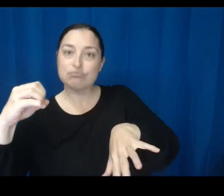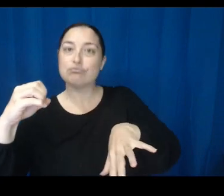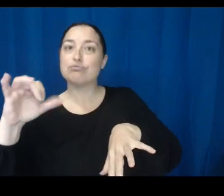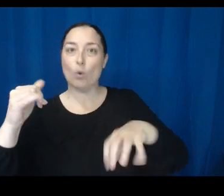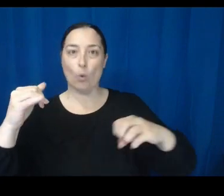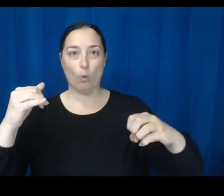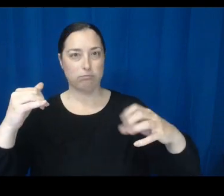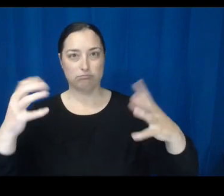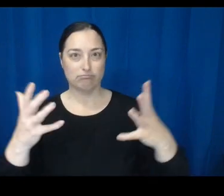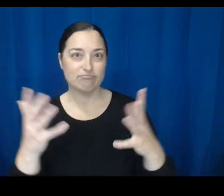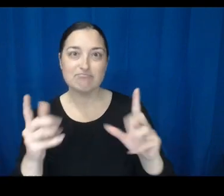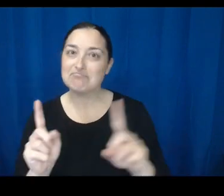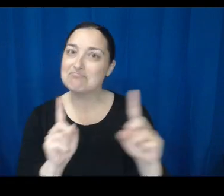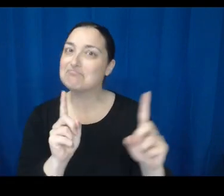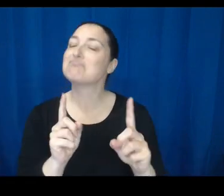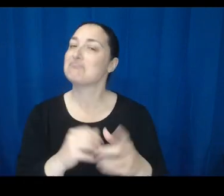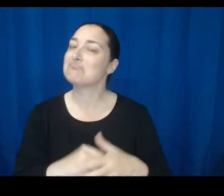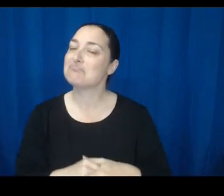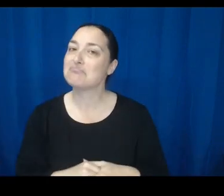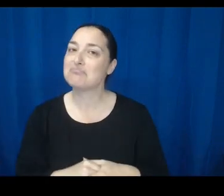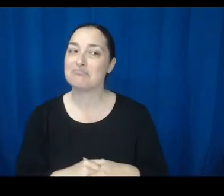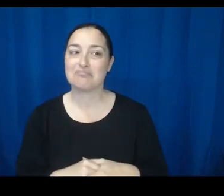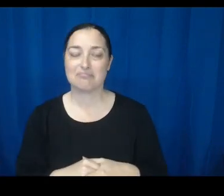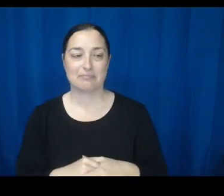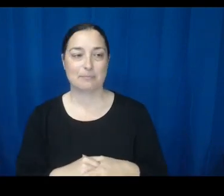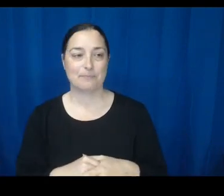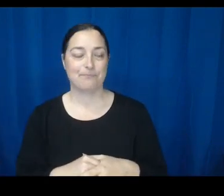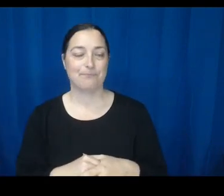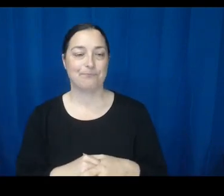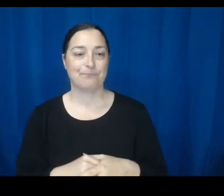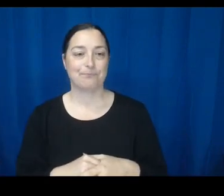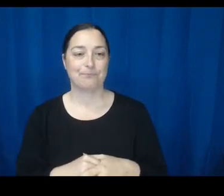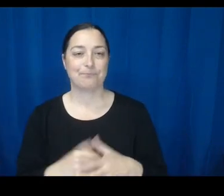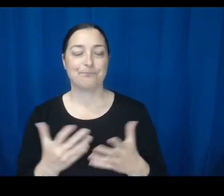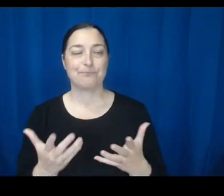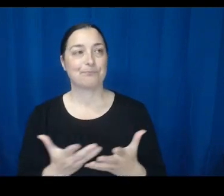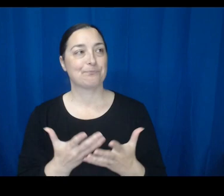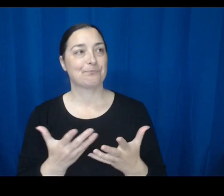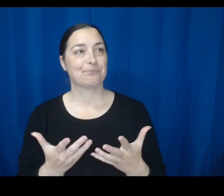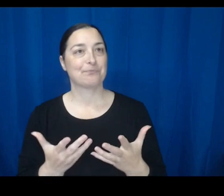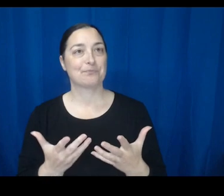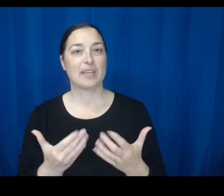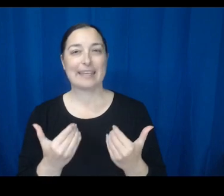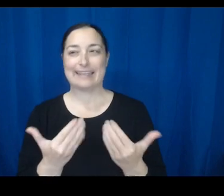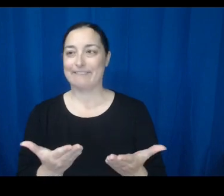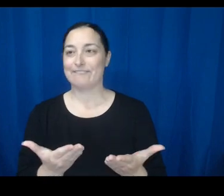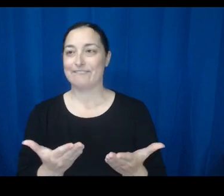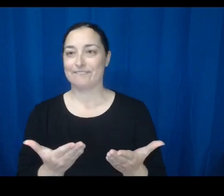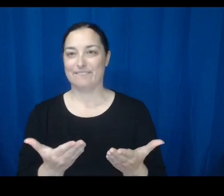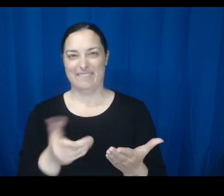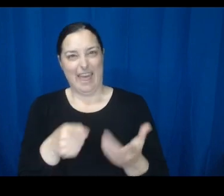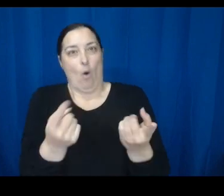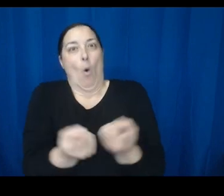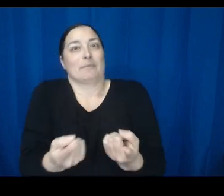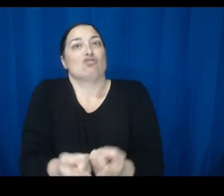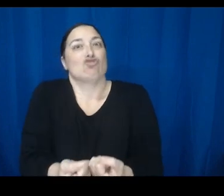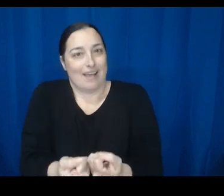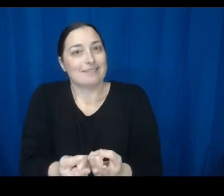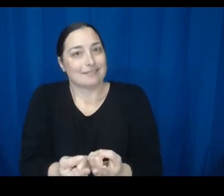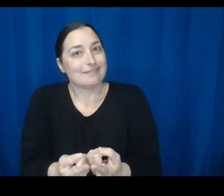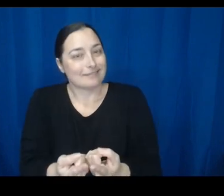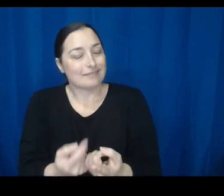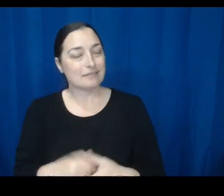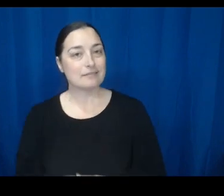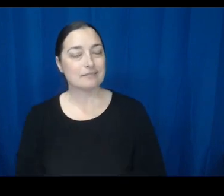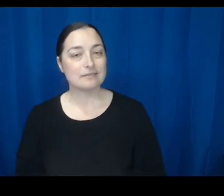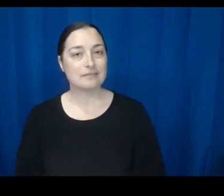structure and form of the object itself. Mm. I think a challenge